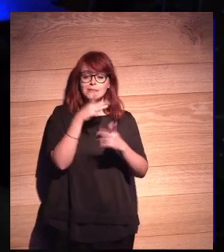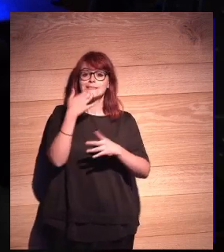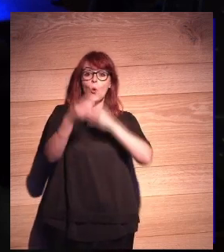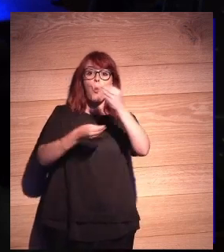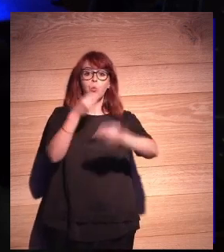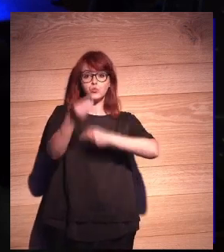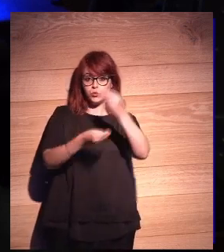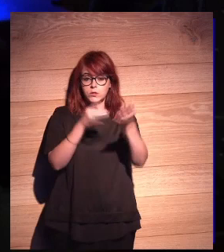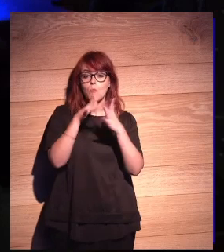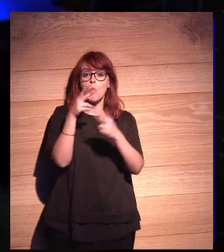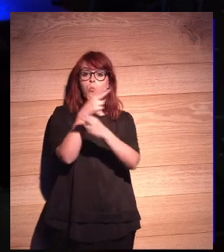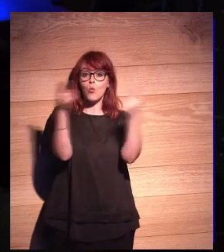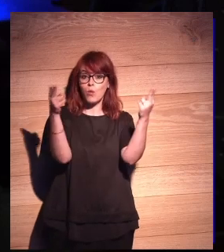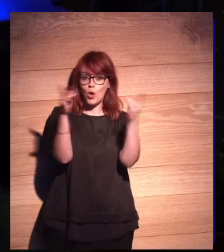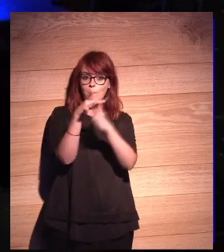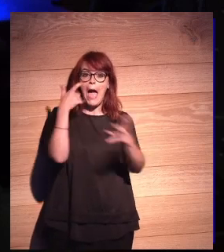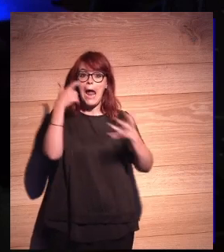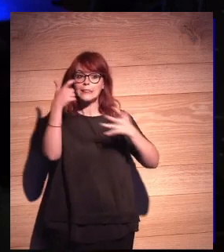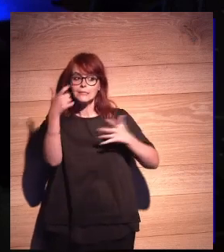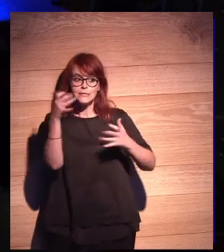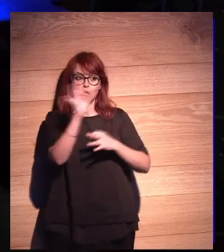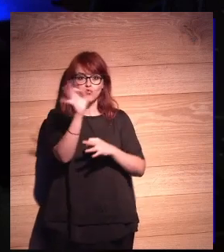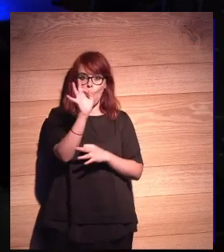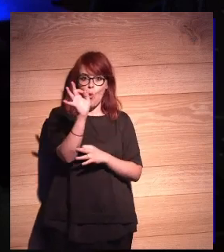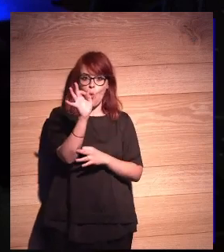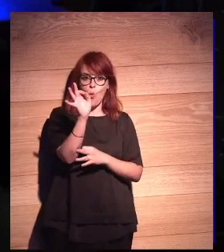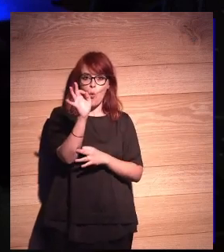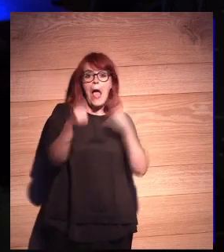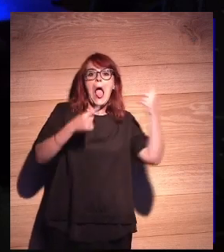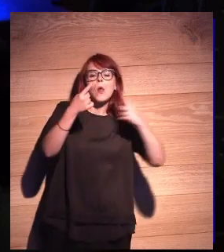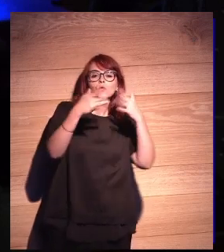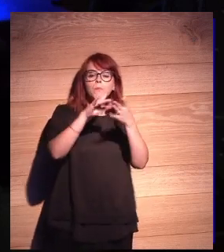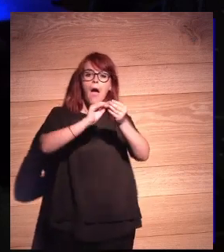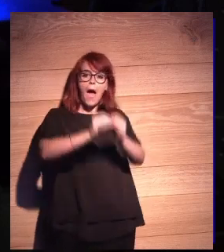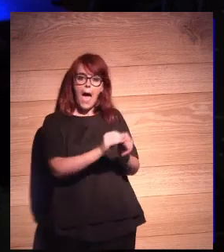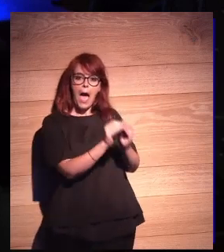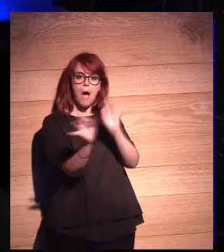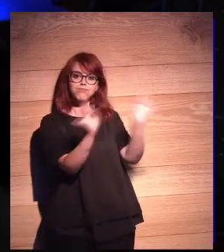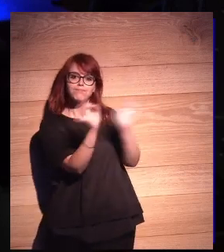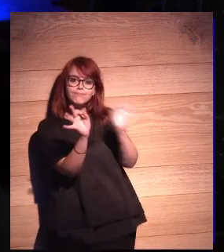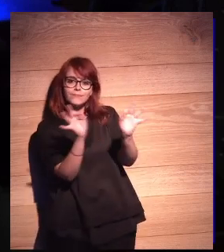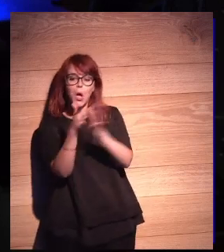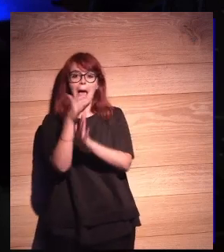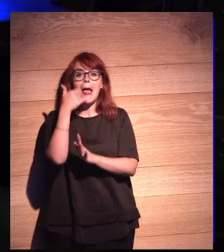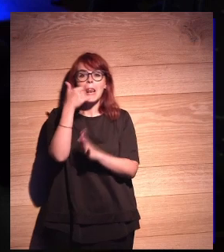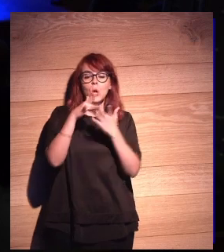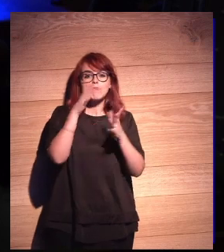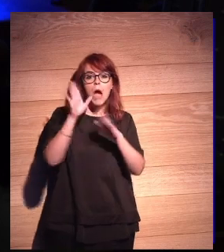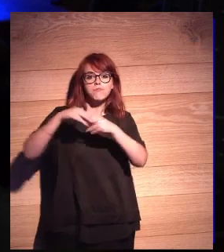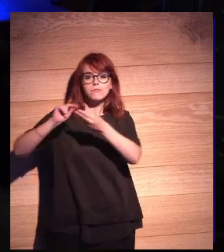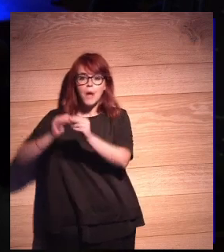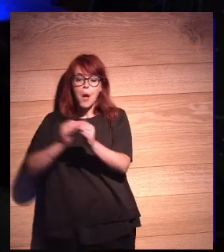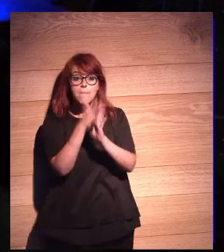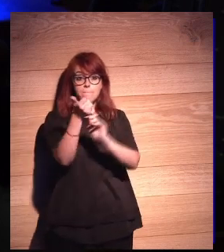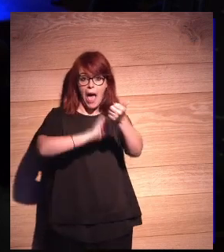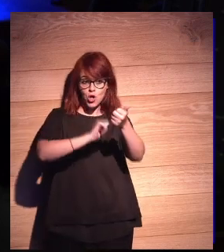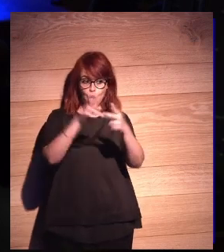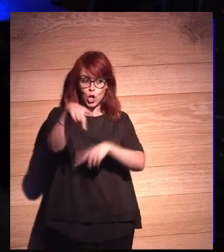As I was saying, if the public is going to use it, if artists are going to use it to have a recreation, it's not going to